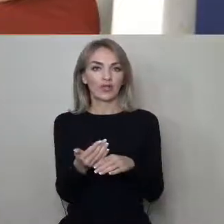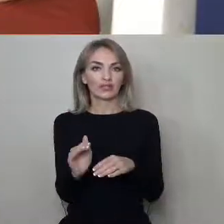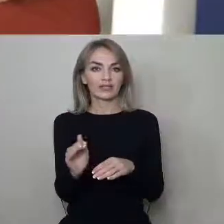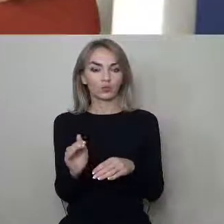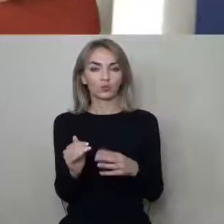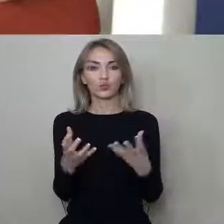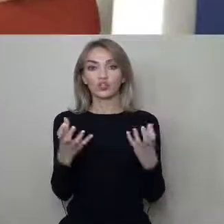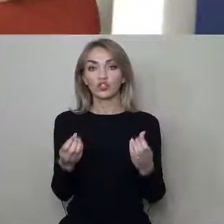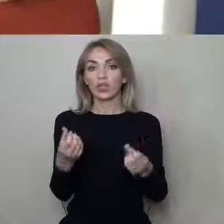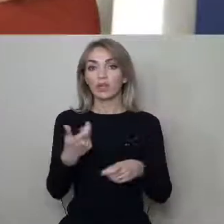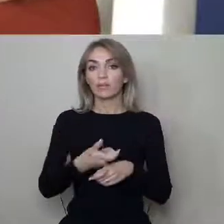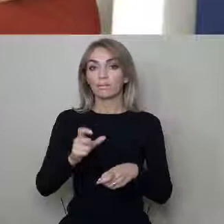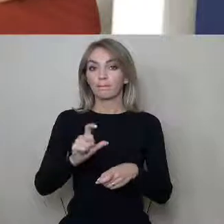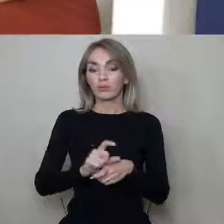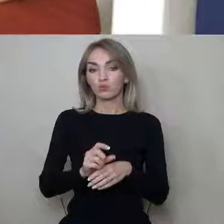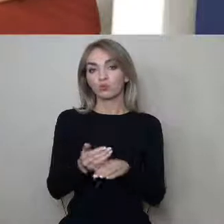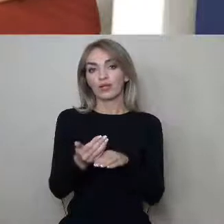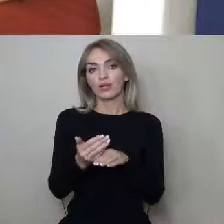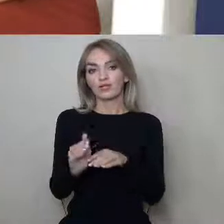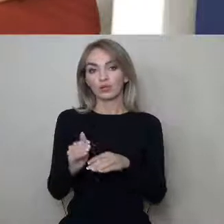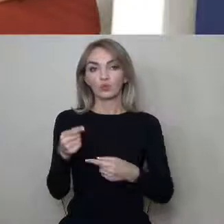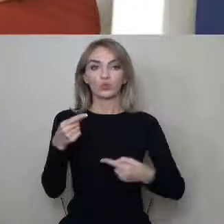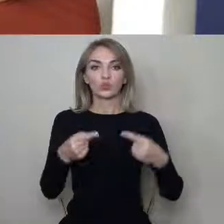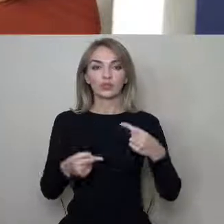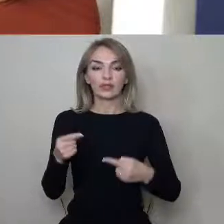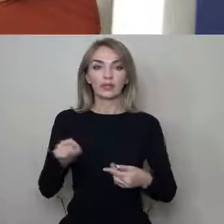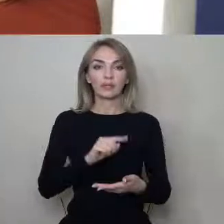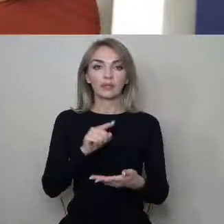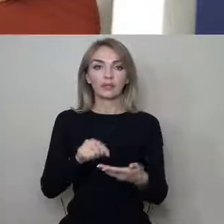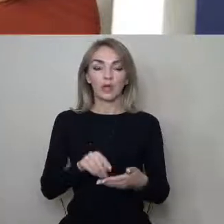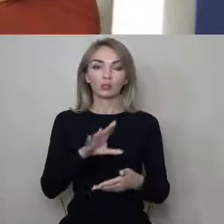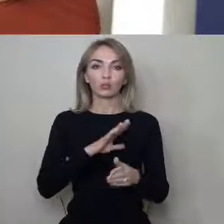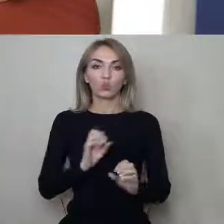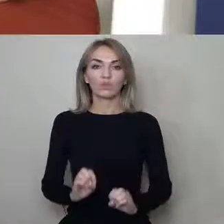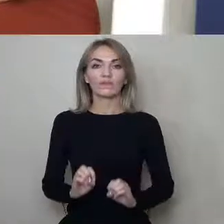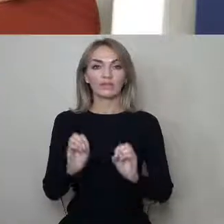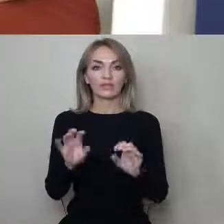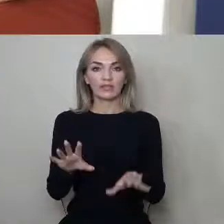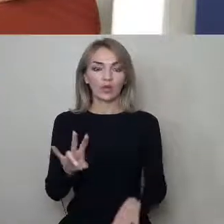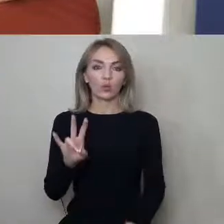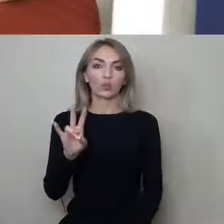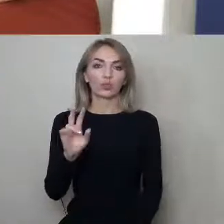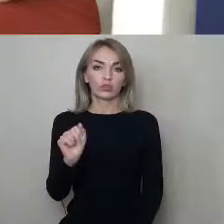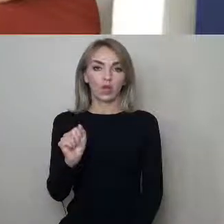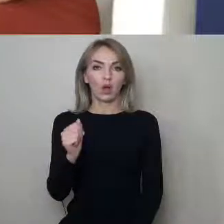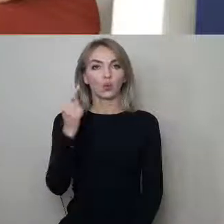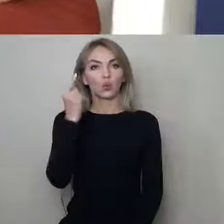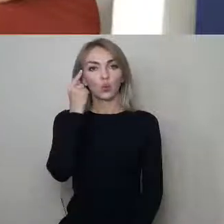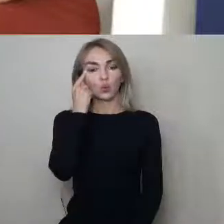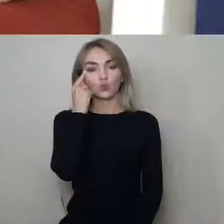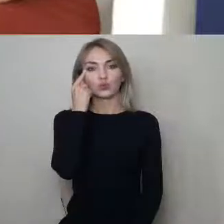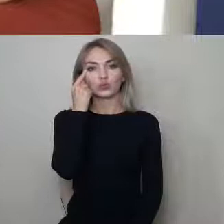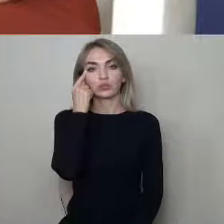a large number of controversial issues